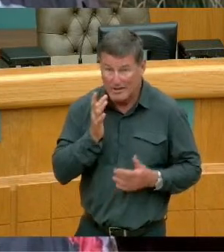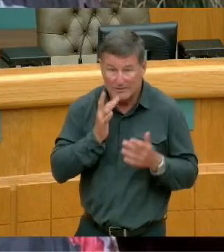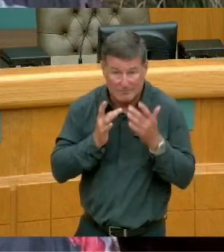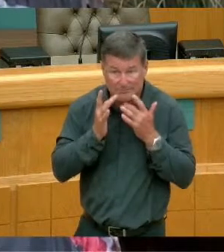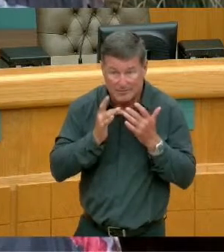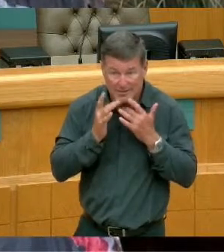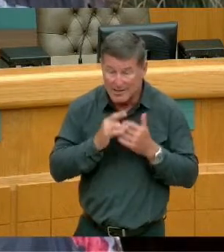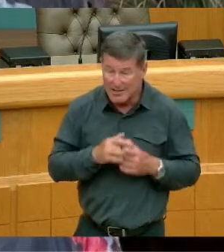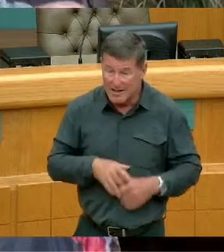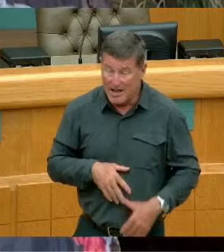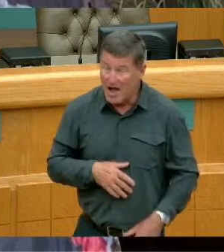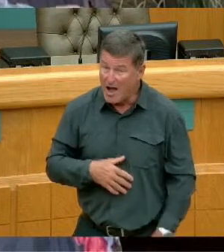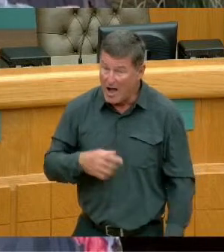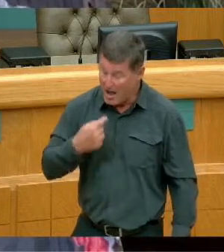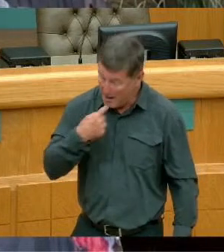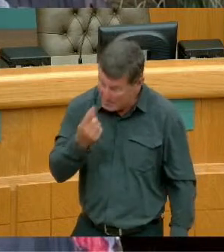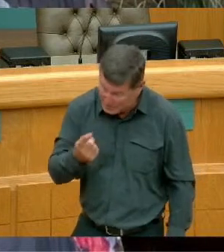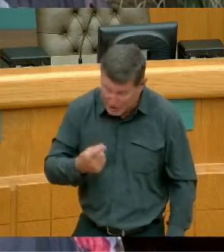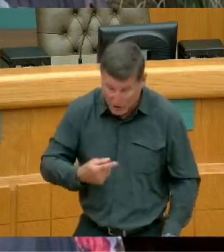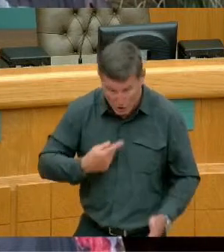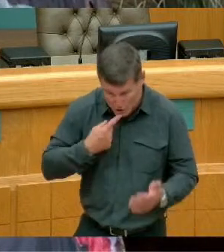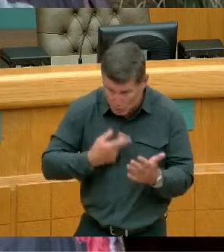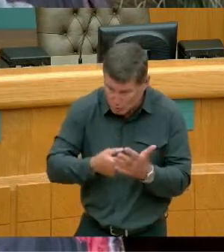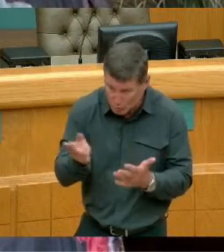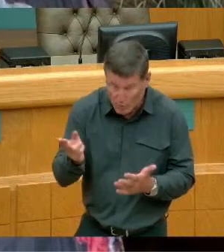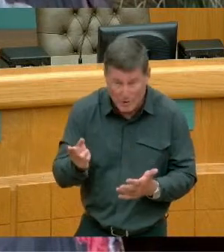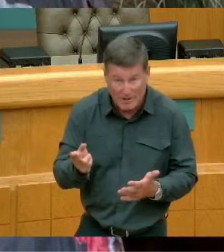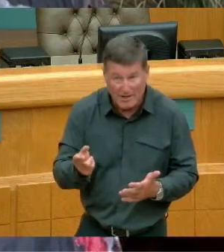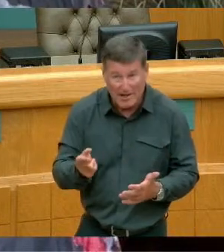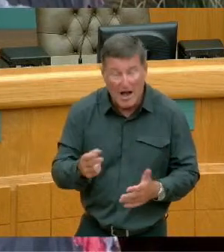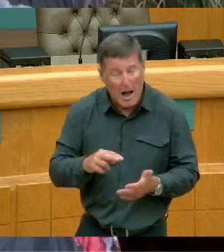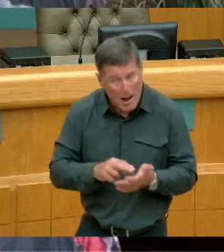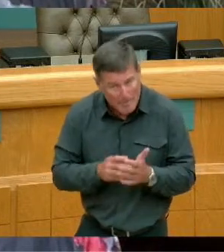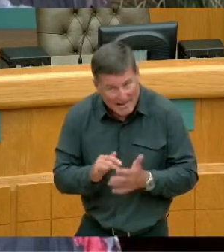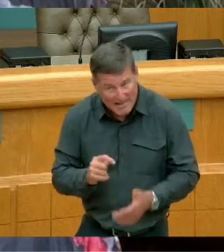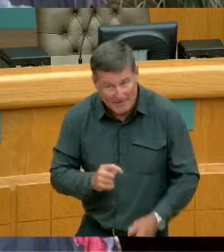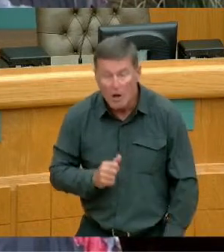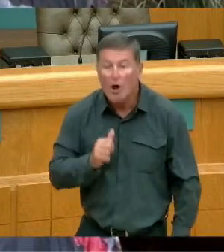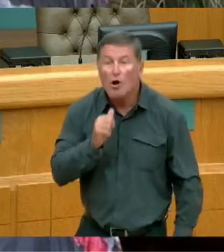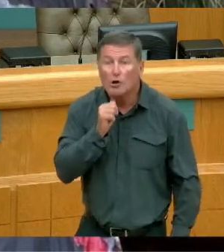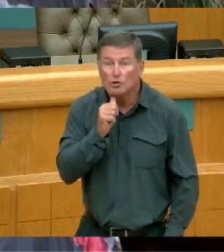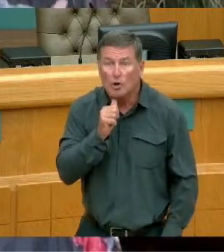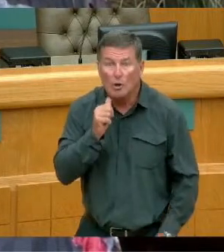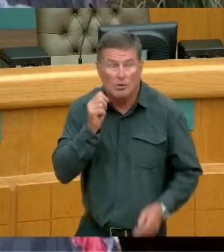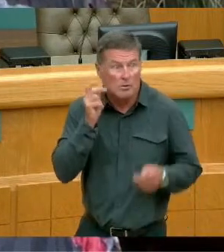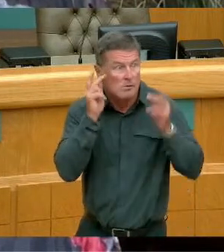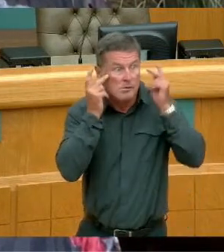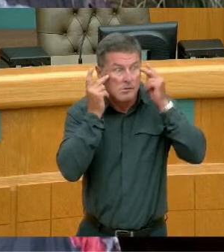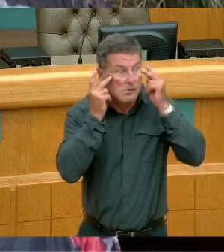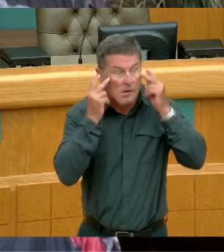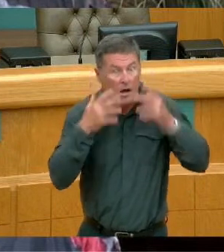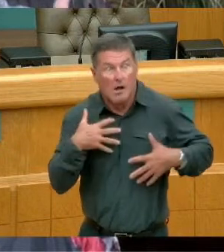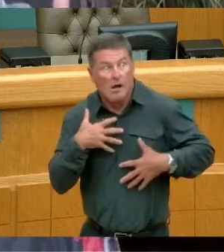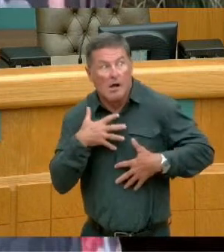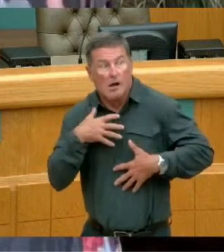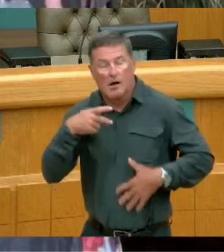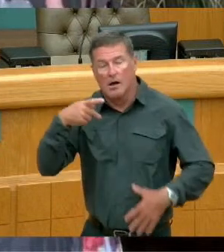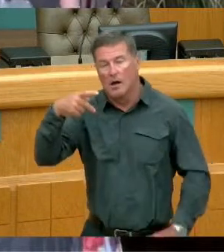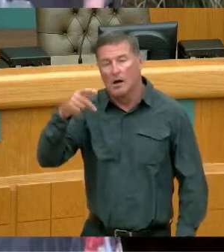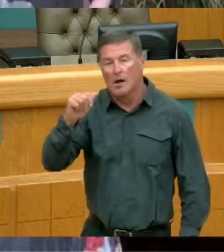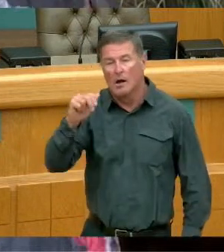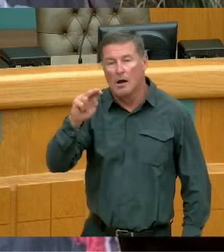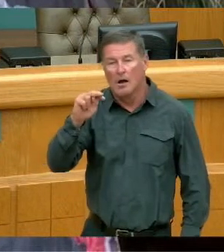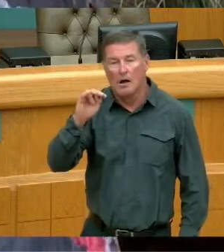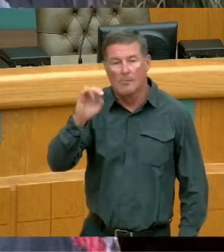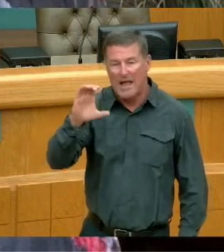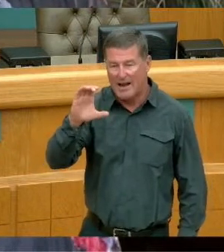mean this from the bottom of my heart, don't panic. There is no reason for you to panic or to get anxiety over, I